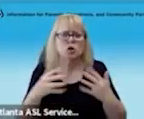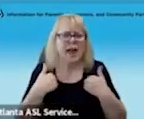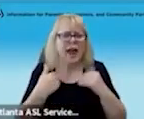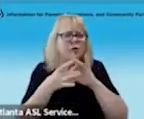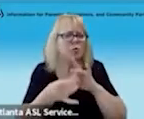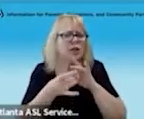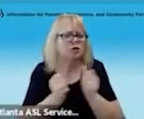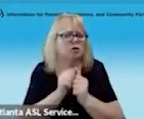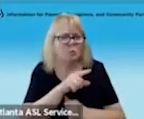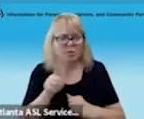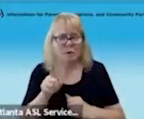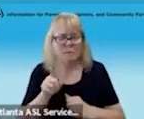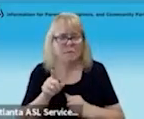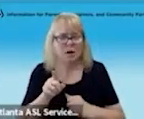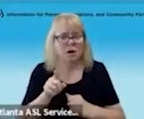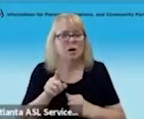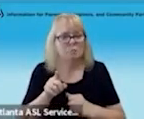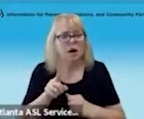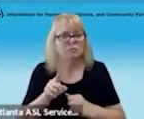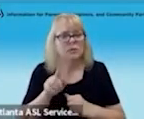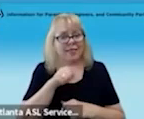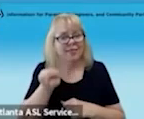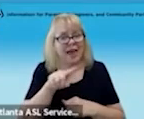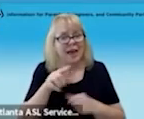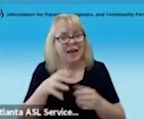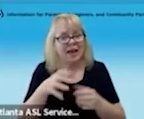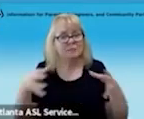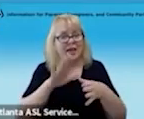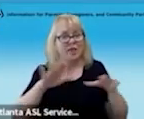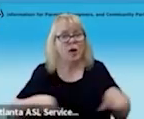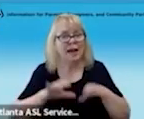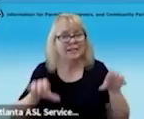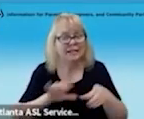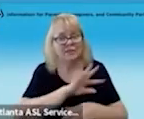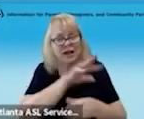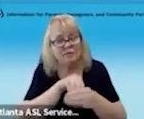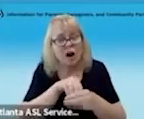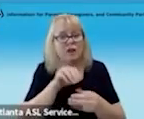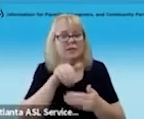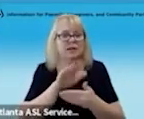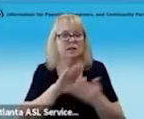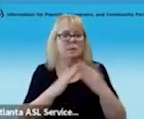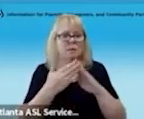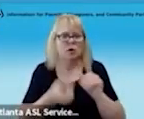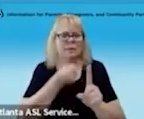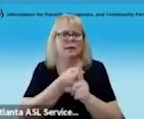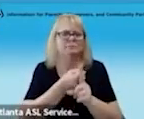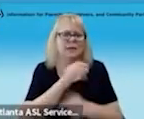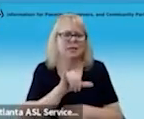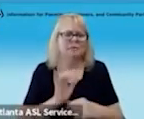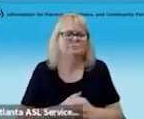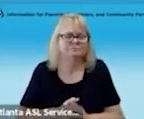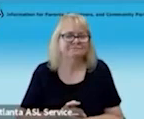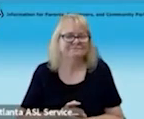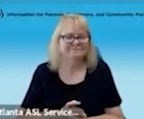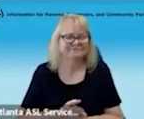community is that. And involving them in being able to make that difference was really very, very important, because we already had a